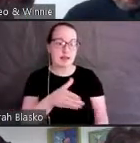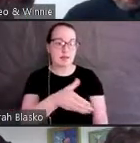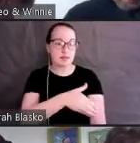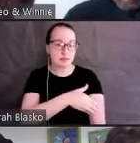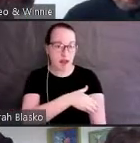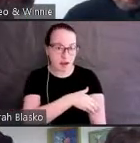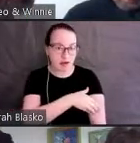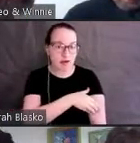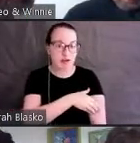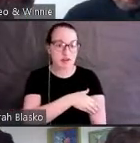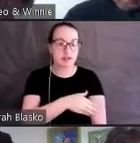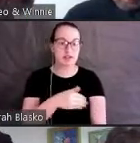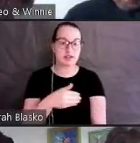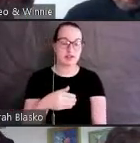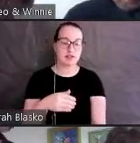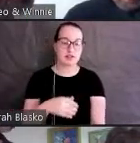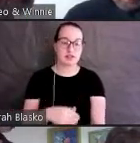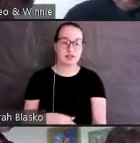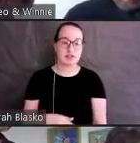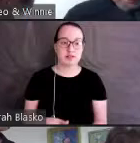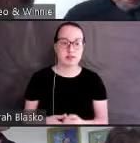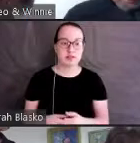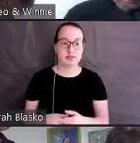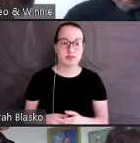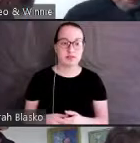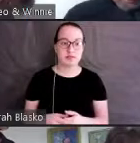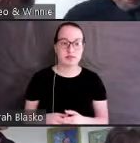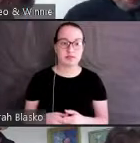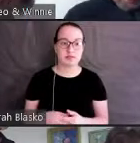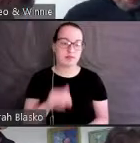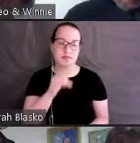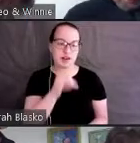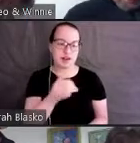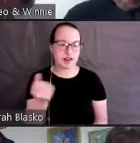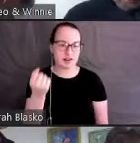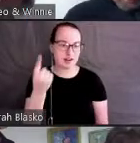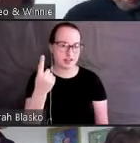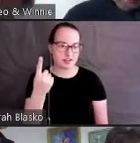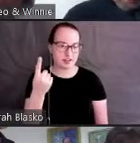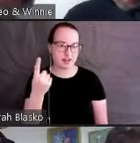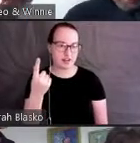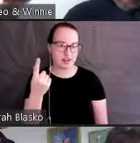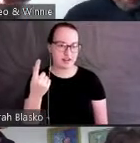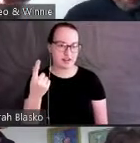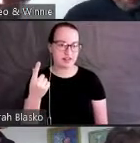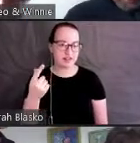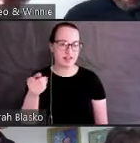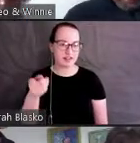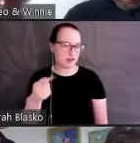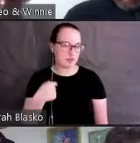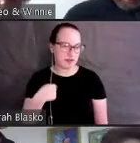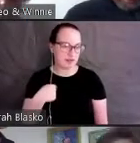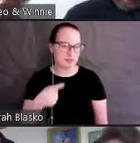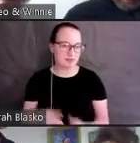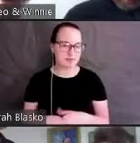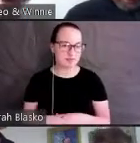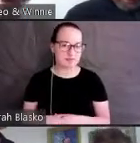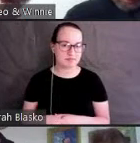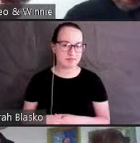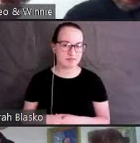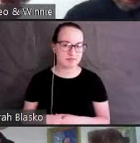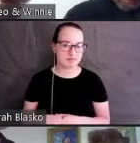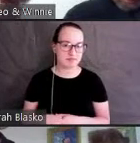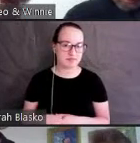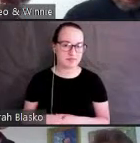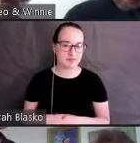in the heavenly realms, they underestimate you and me because they have us in a time of crisis and they're